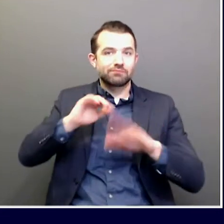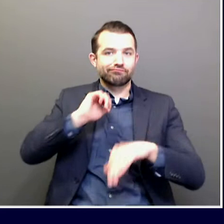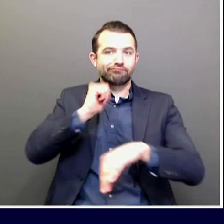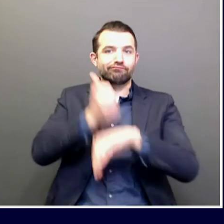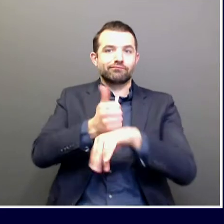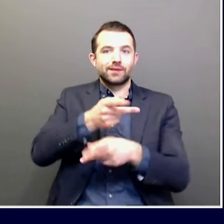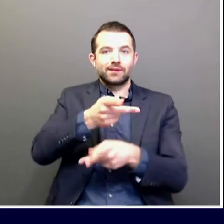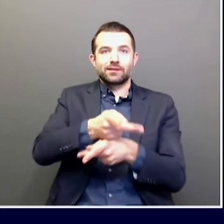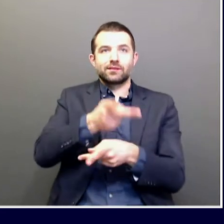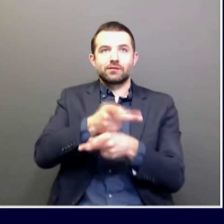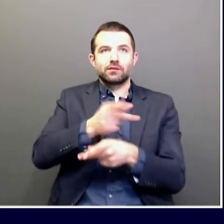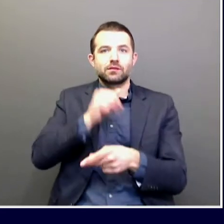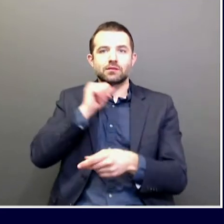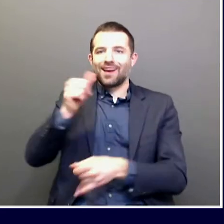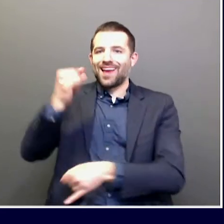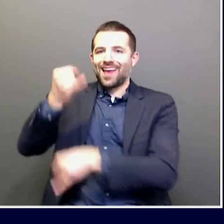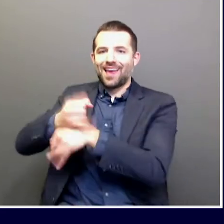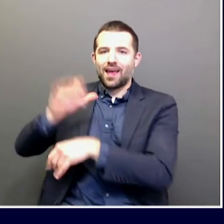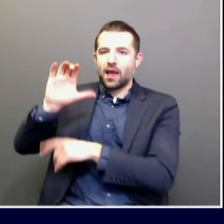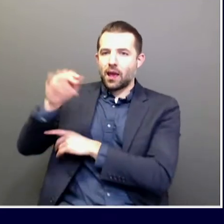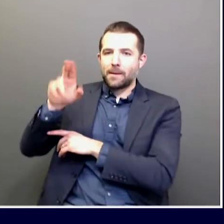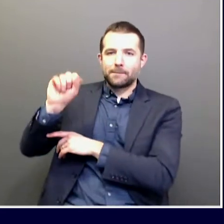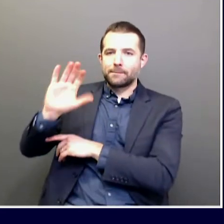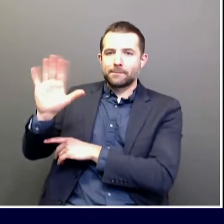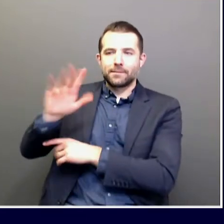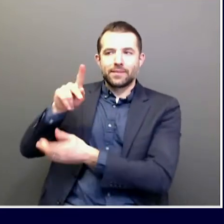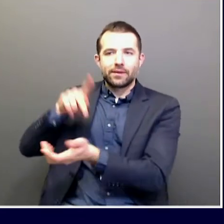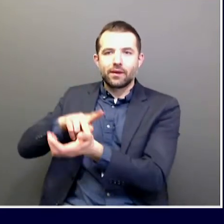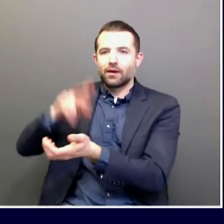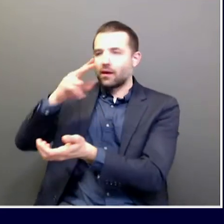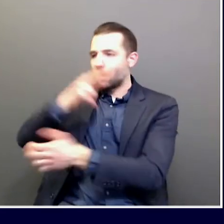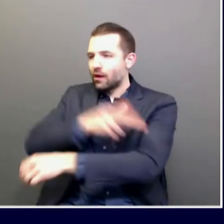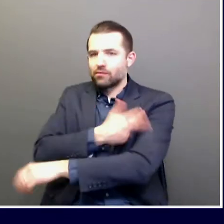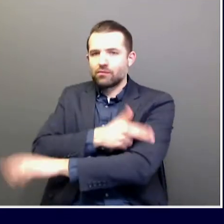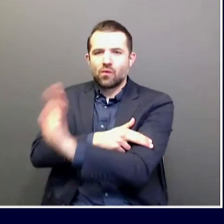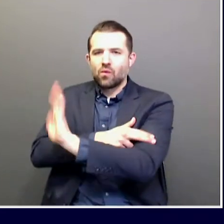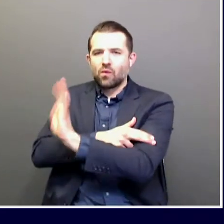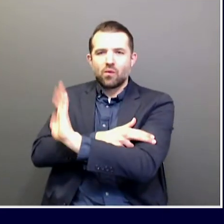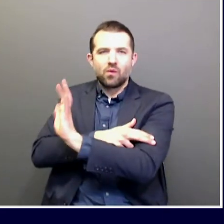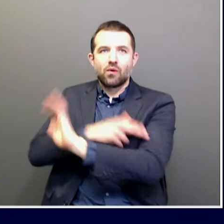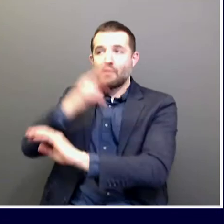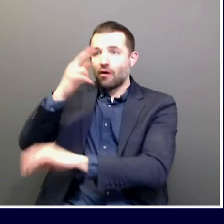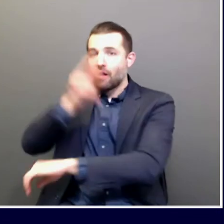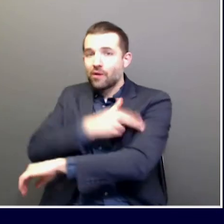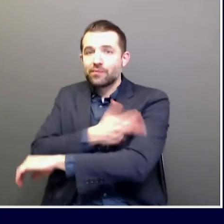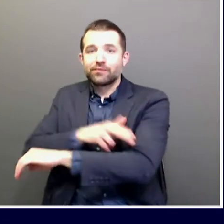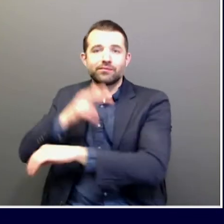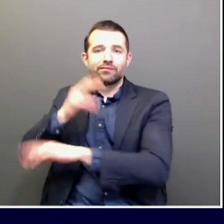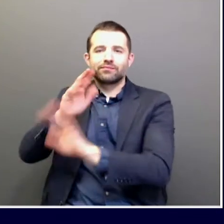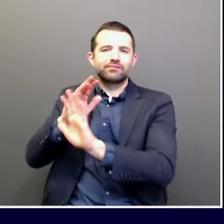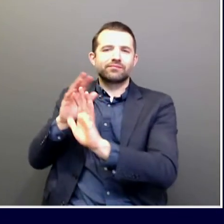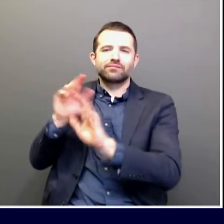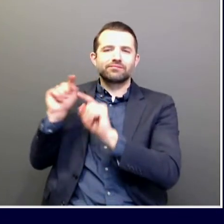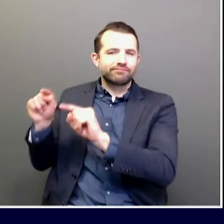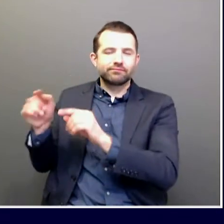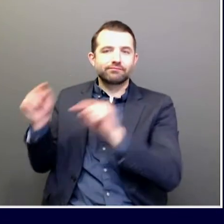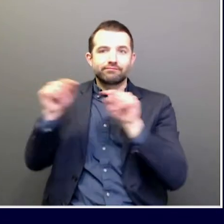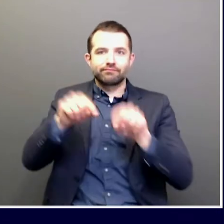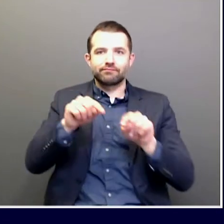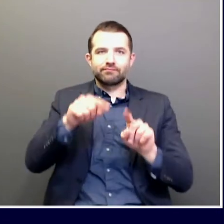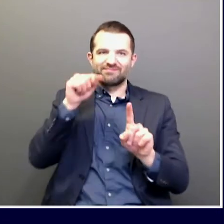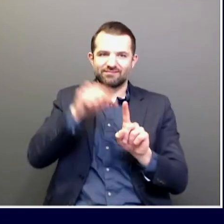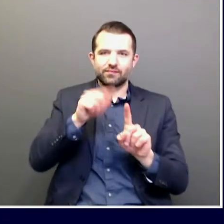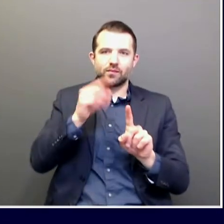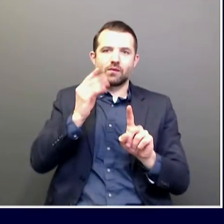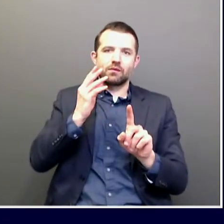hospitals are facing called people awaiting placement. Many of those placements are going from one level of care, like